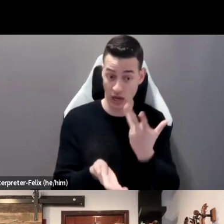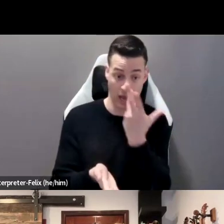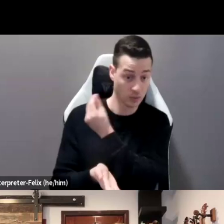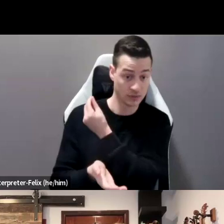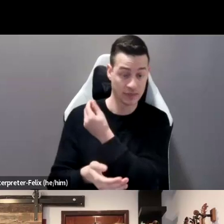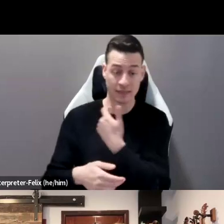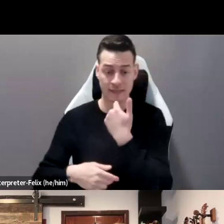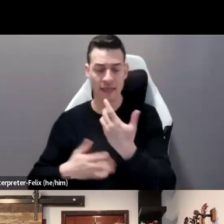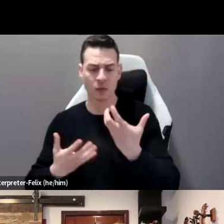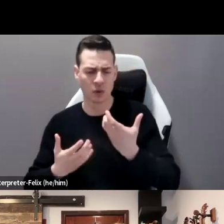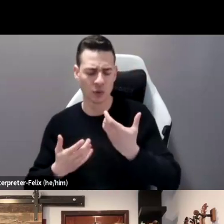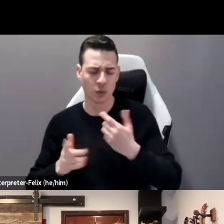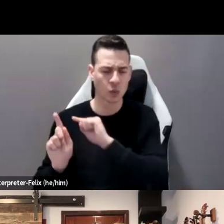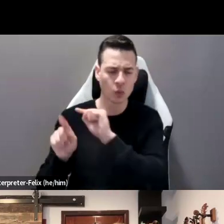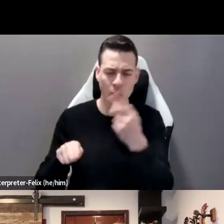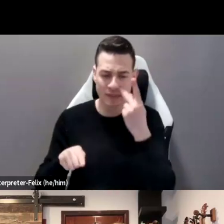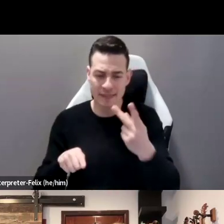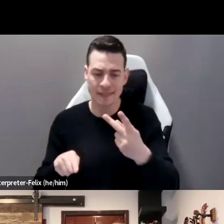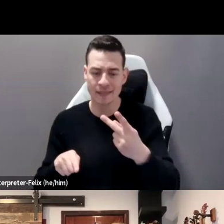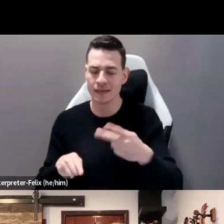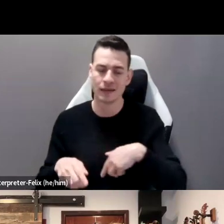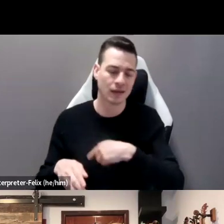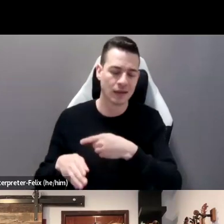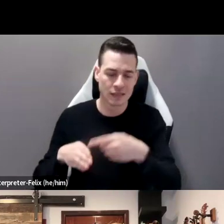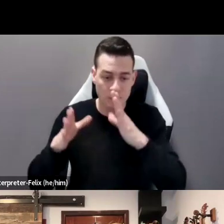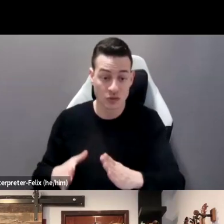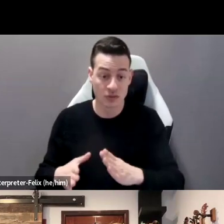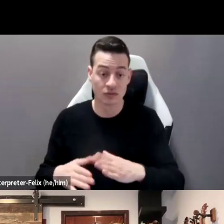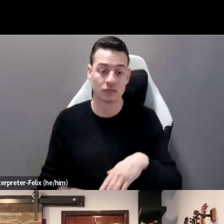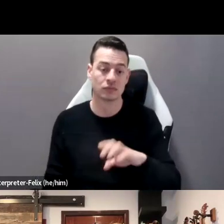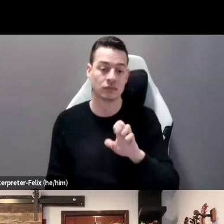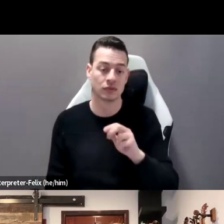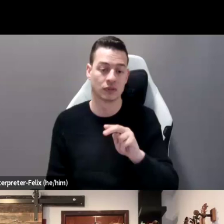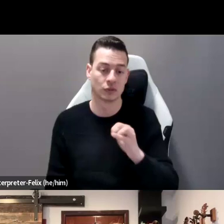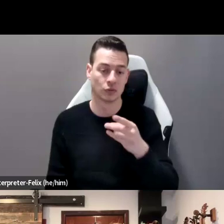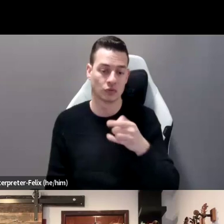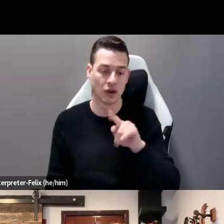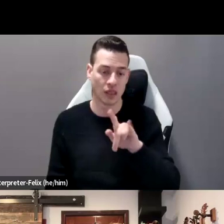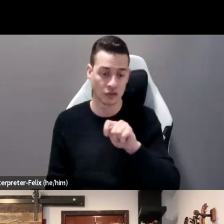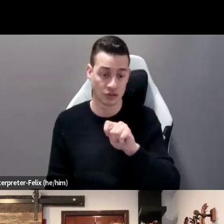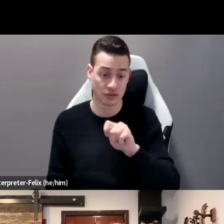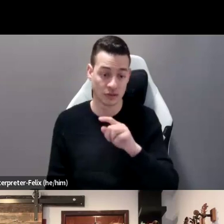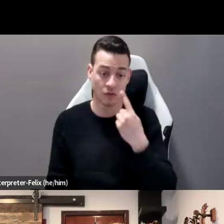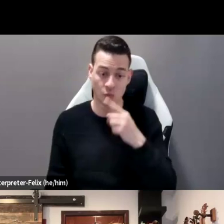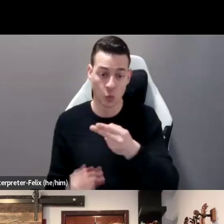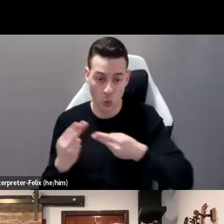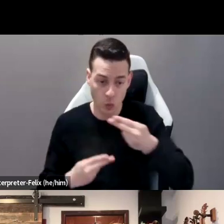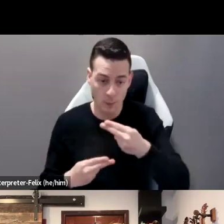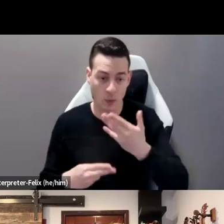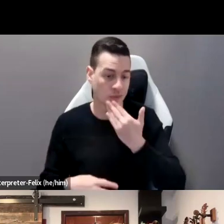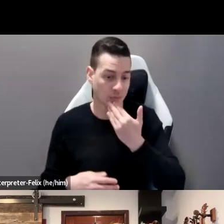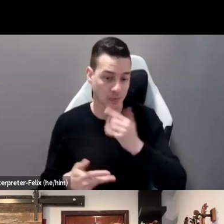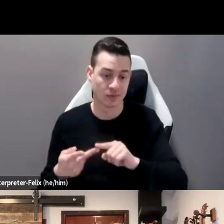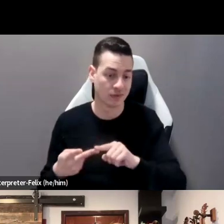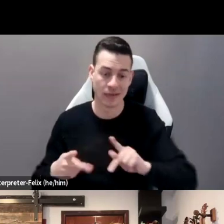an endocrinologist, like a hormone or diabetes problem doctor, or kidney doctor, or a heart doctor,